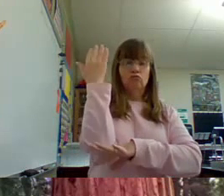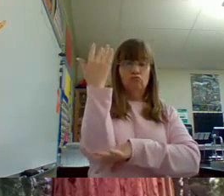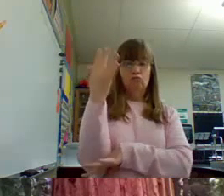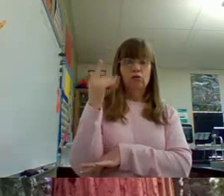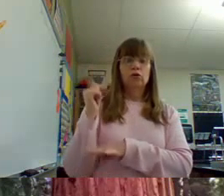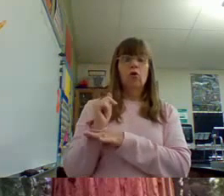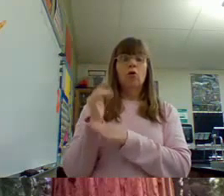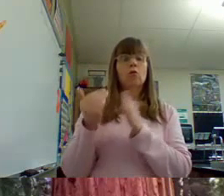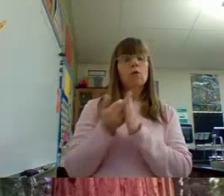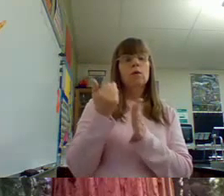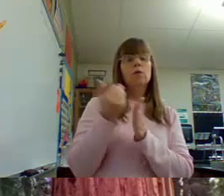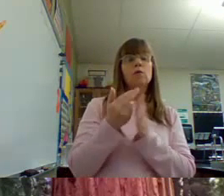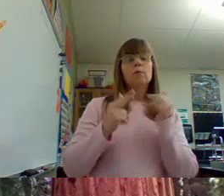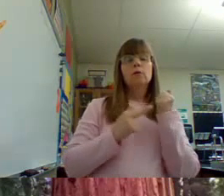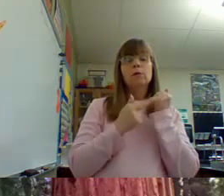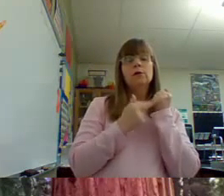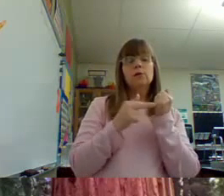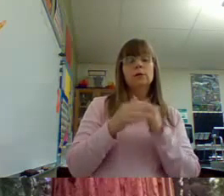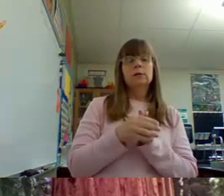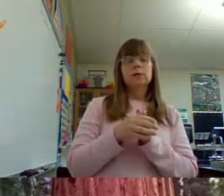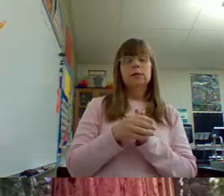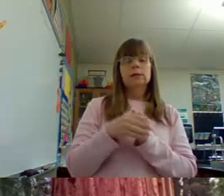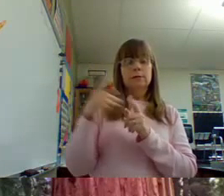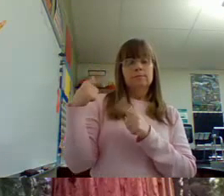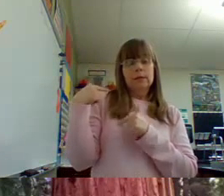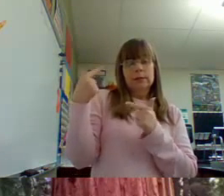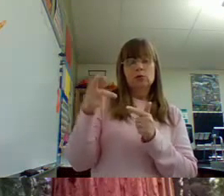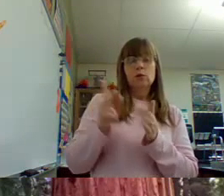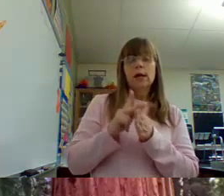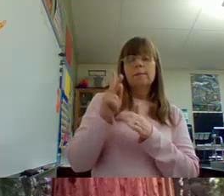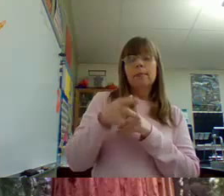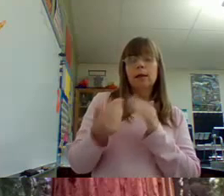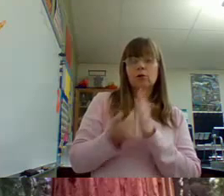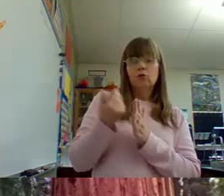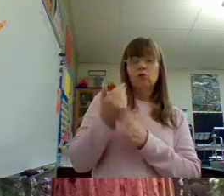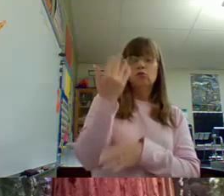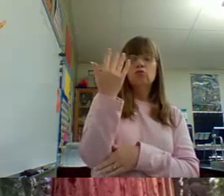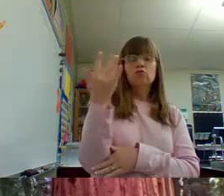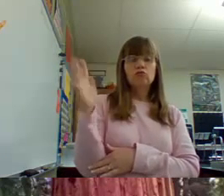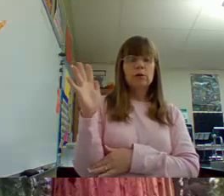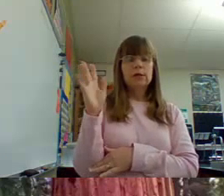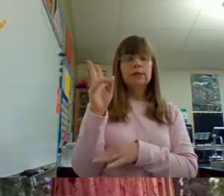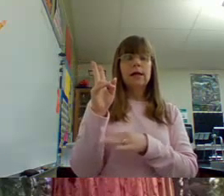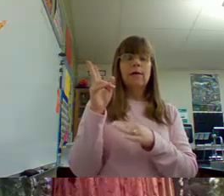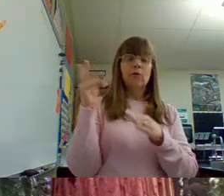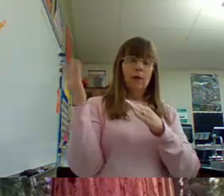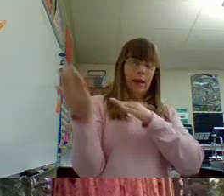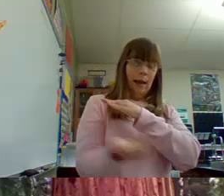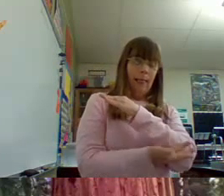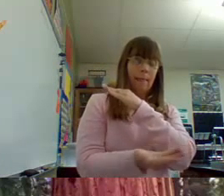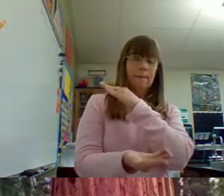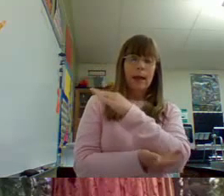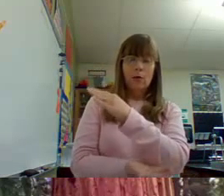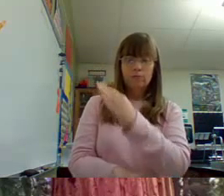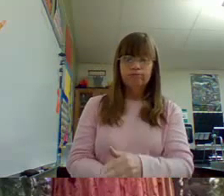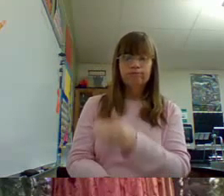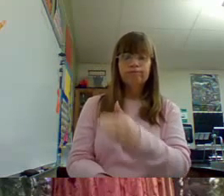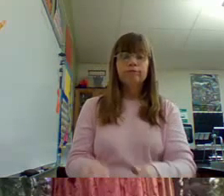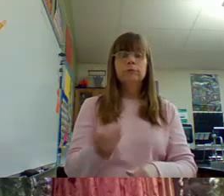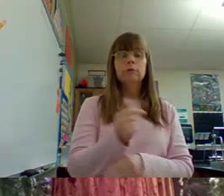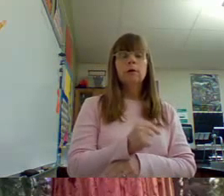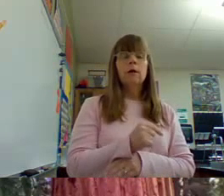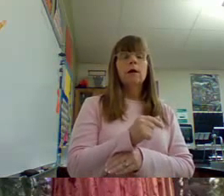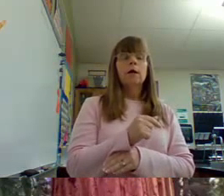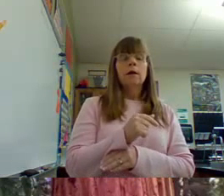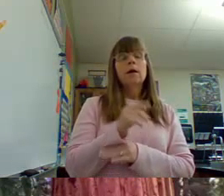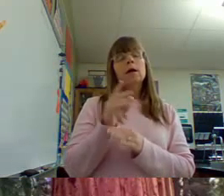a renewable resource. Since we can plant the new trees after we cut them down to use them for lumber and paper, it'll take a